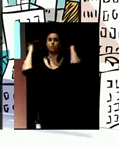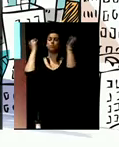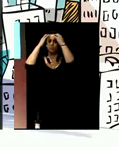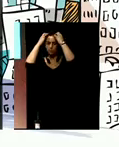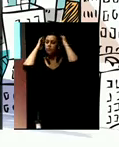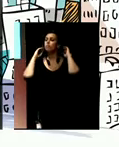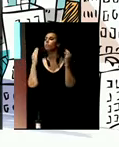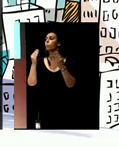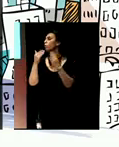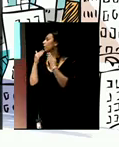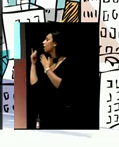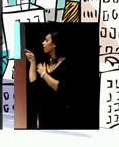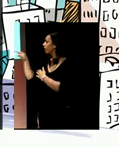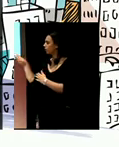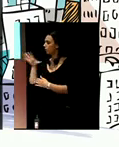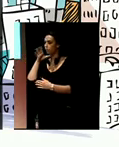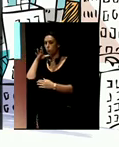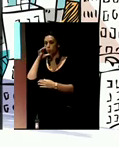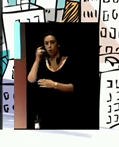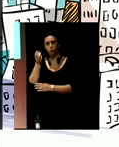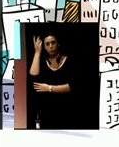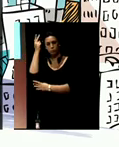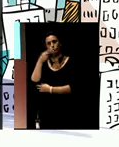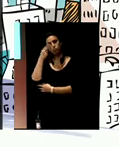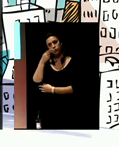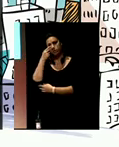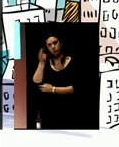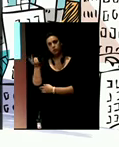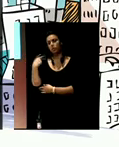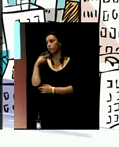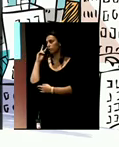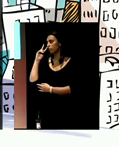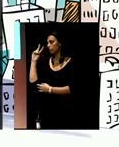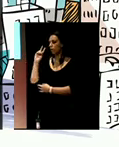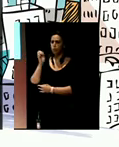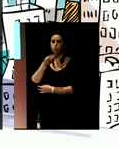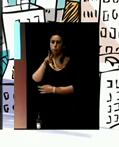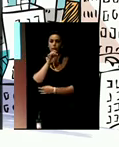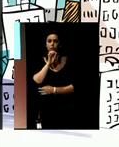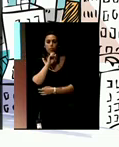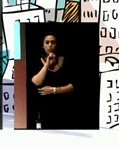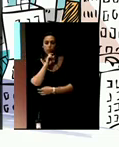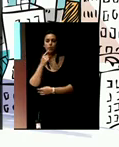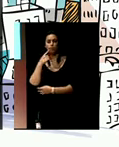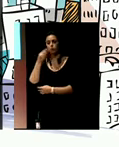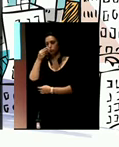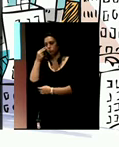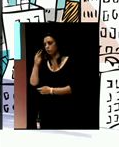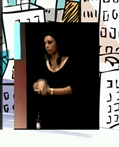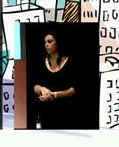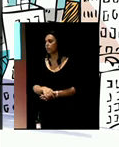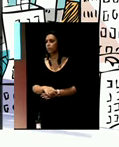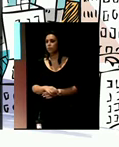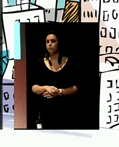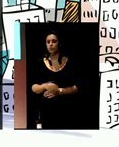Pues muchas gracias a ti porque ha sido una iniciativa muy interesante. Thank you very much. It has been a very interesting initiative, a very complex initiative, but